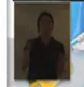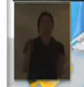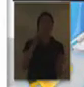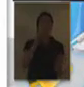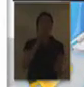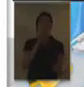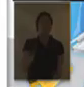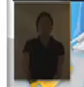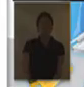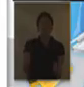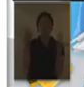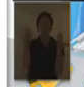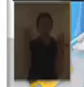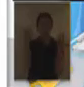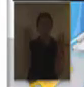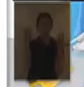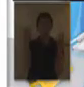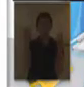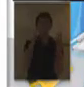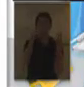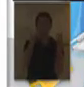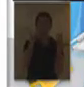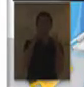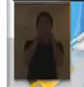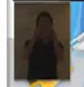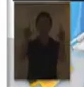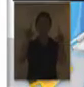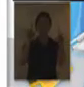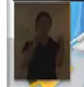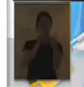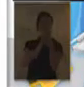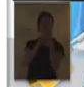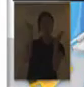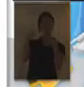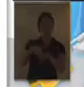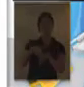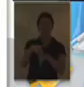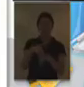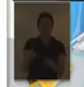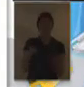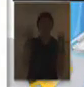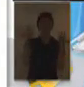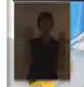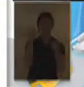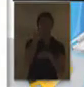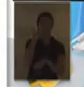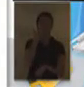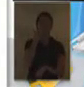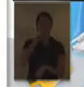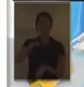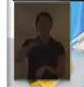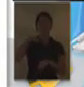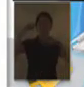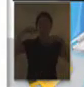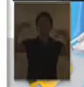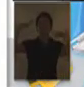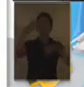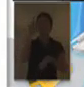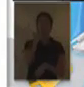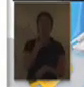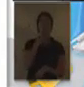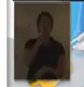person wouldn't have any way of knowing this unless they happen to be sat in front of the screen. So flashing